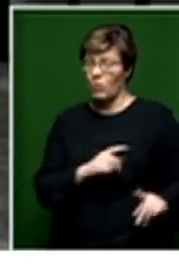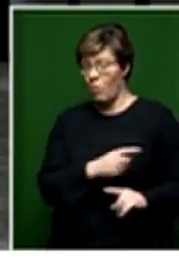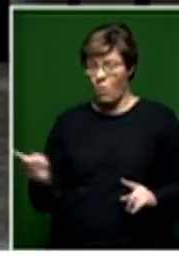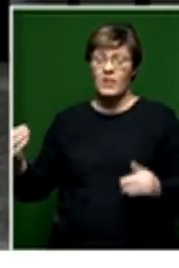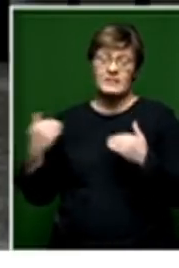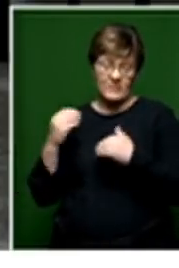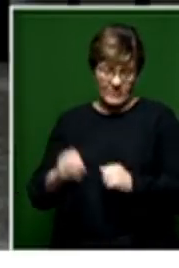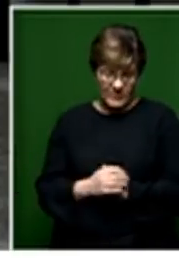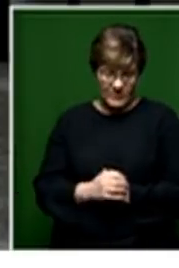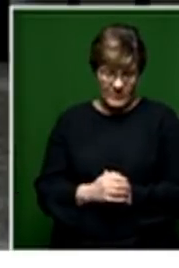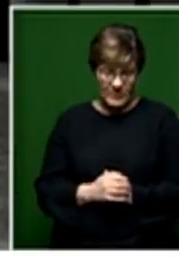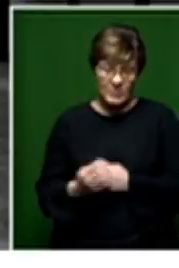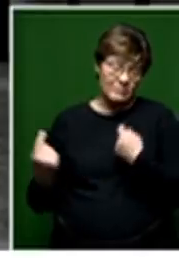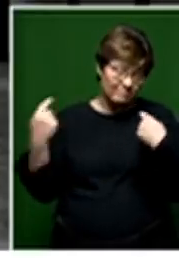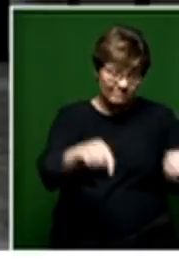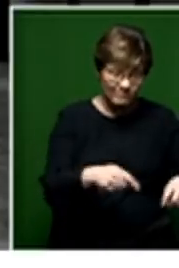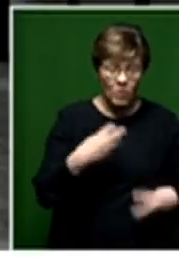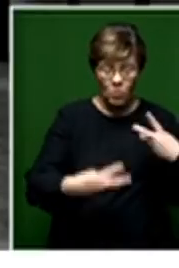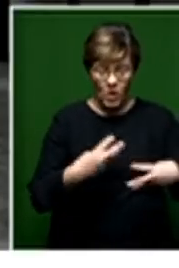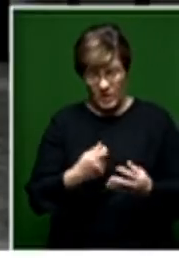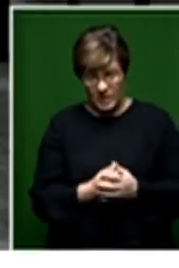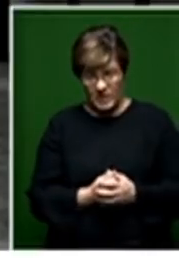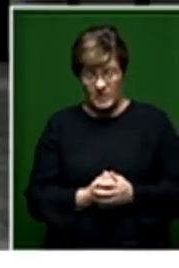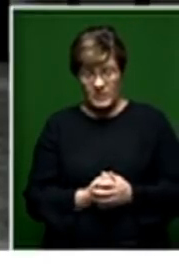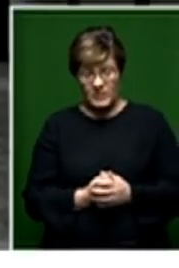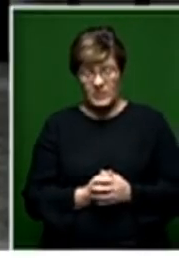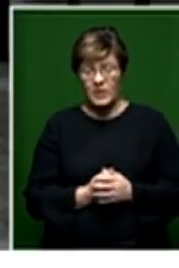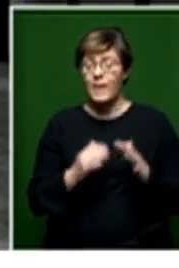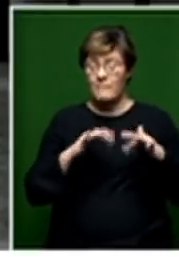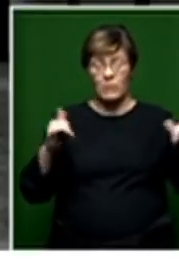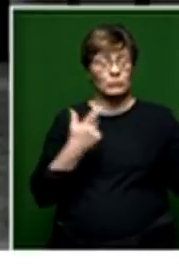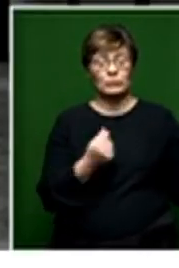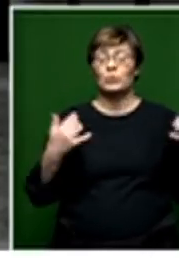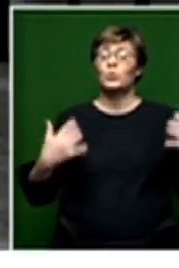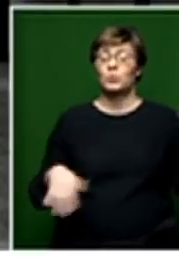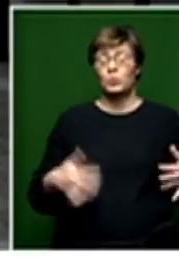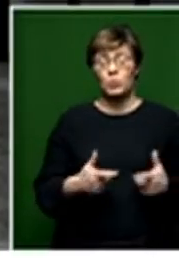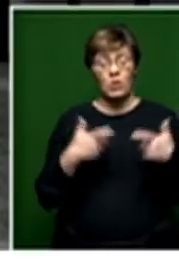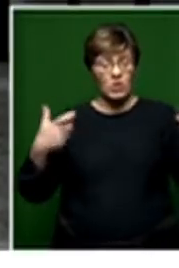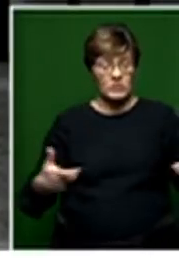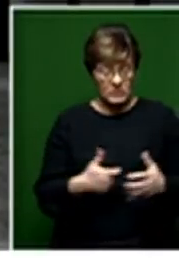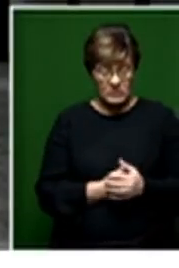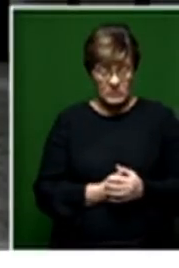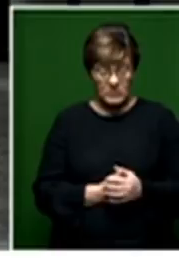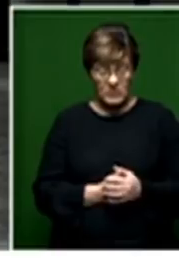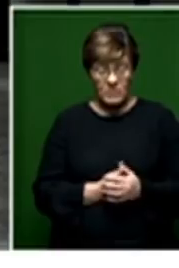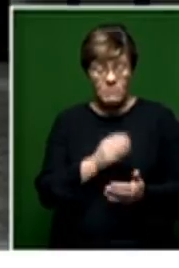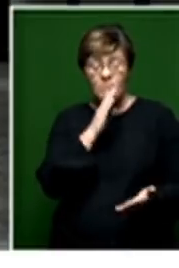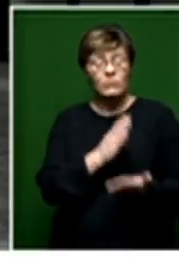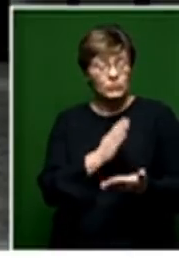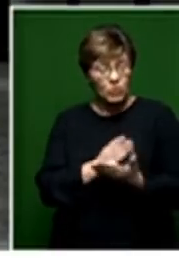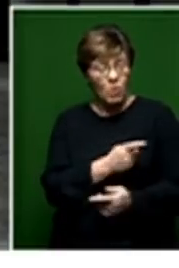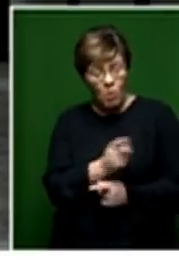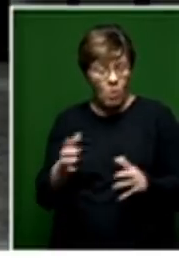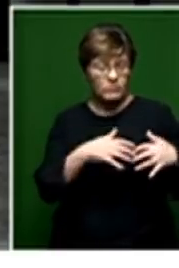is safe. People who've had to come in to do their work, Parliament's really done a lot. So in terms of those safety protocols, I'm sure everything